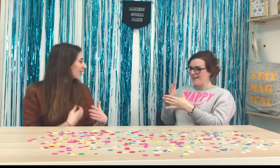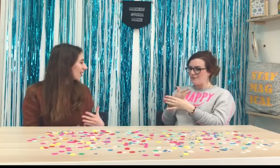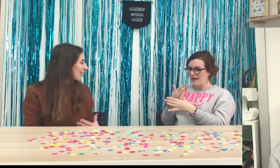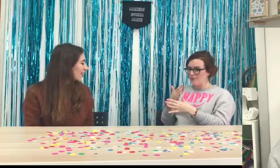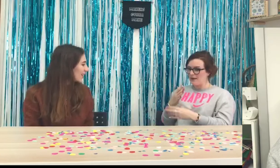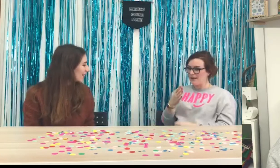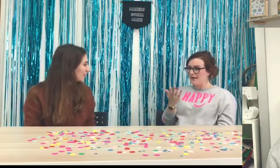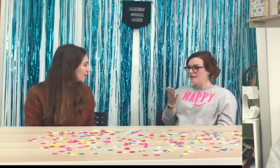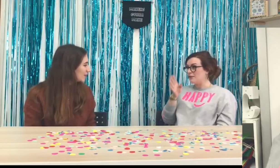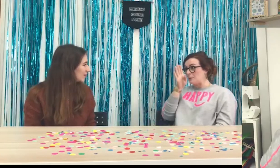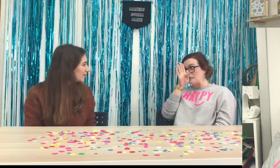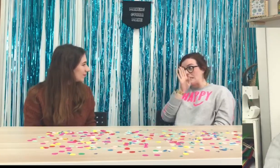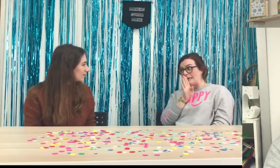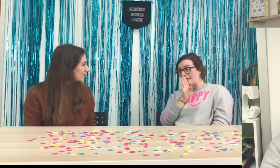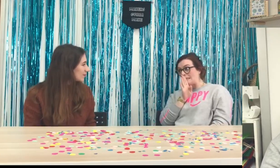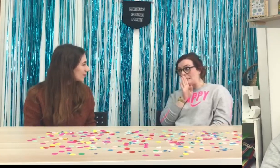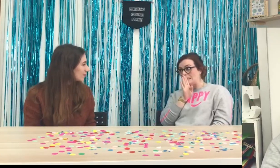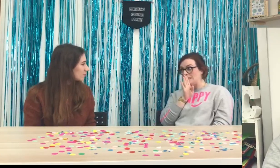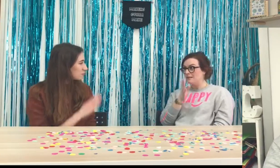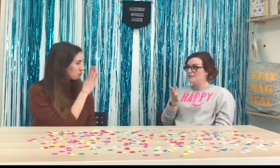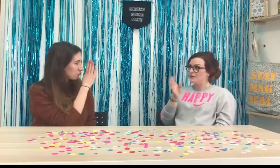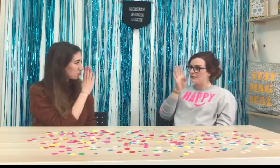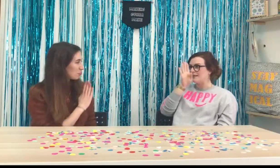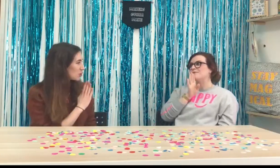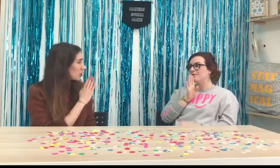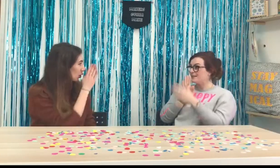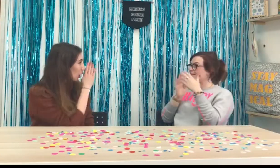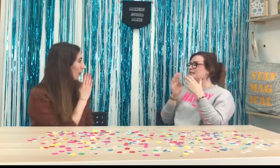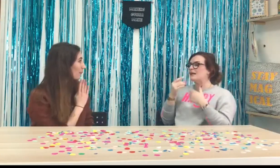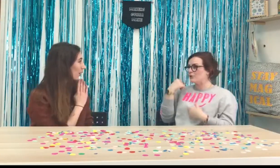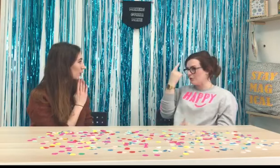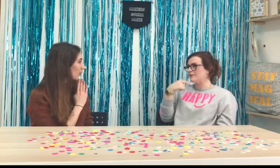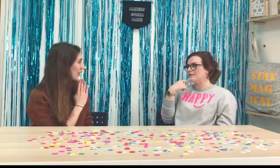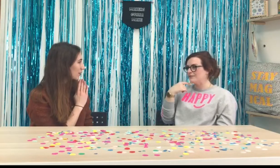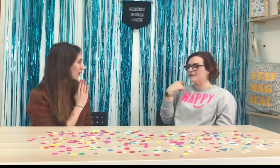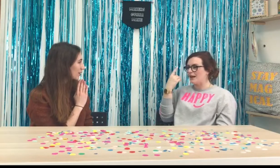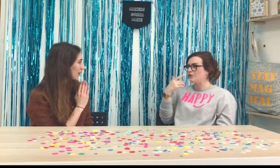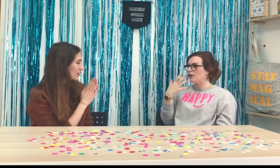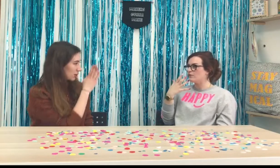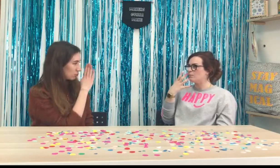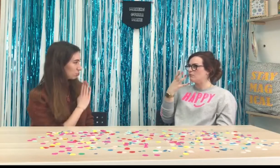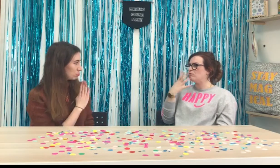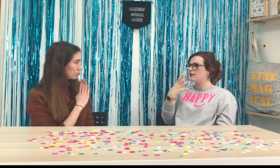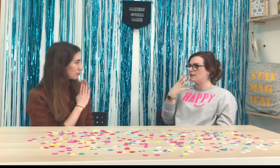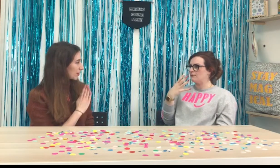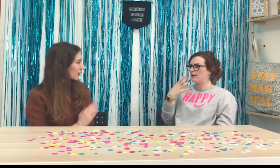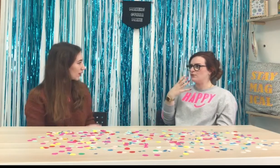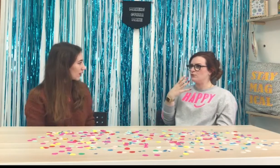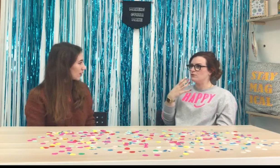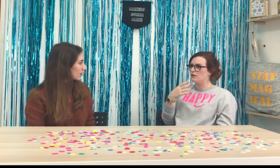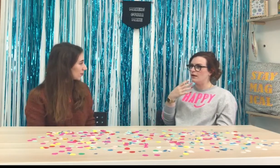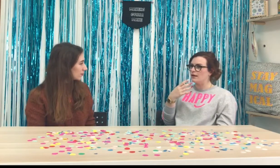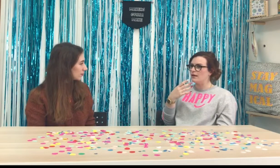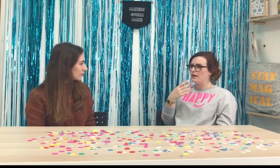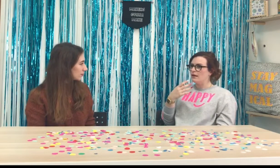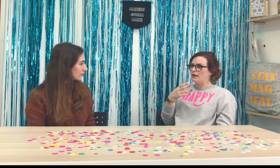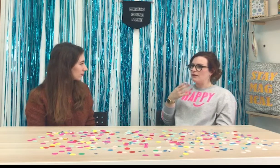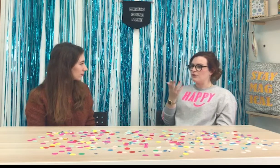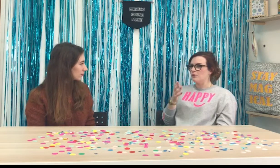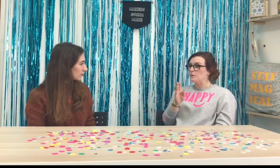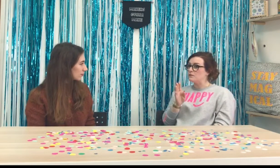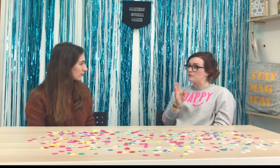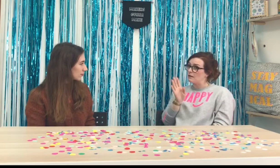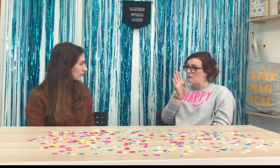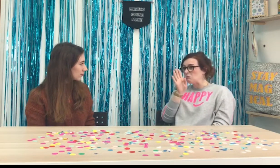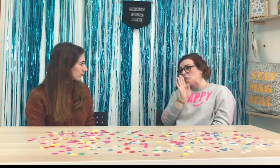yeah. Happy, you could be sad. So that's a Do you do like the motion with it as well? Yeah, I and you suppose? have to be really facial. So like,